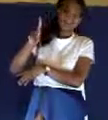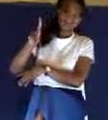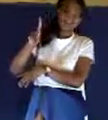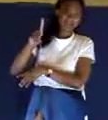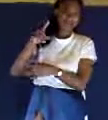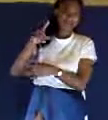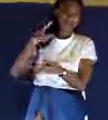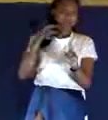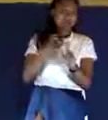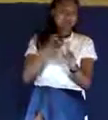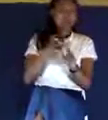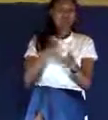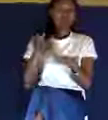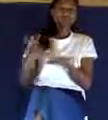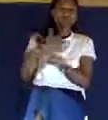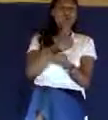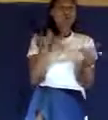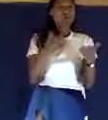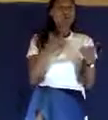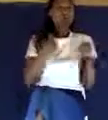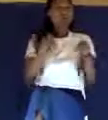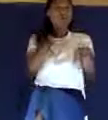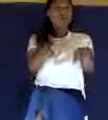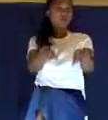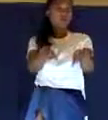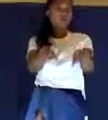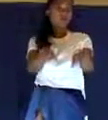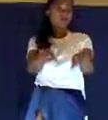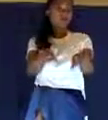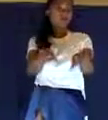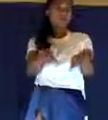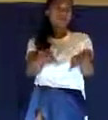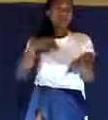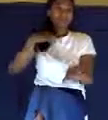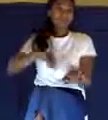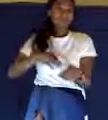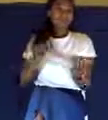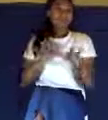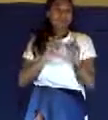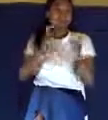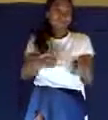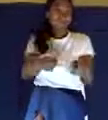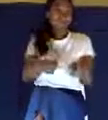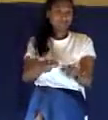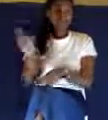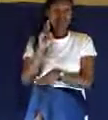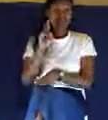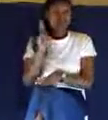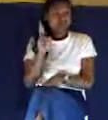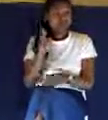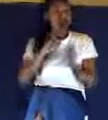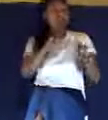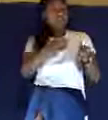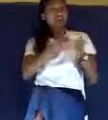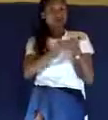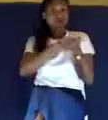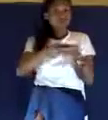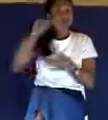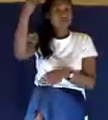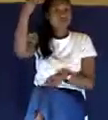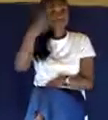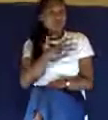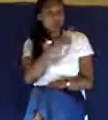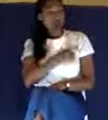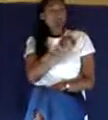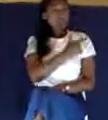right? Ruth showed grace and loyalty and love to Naomi.